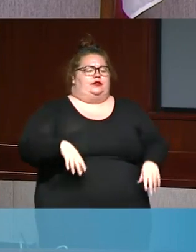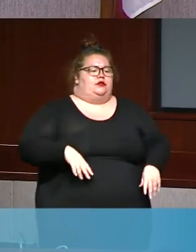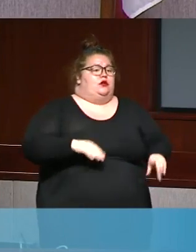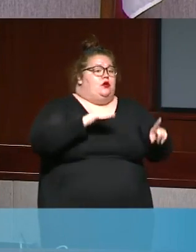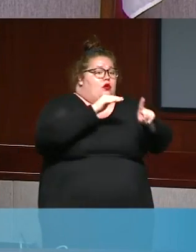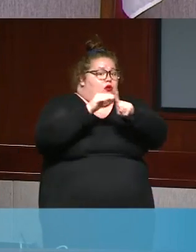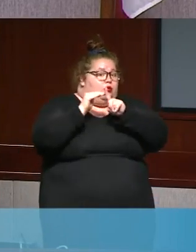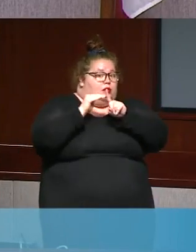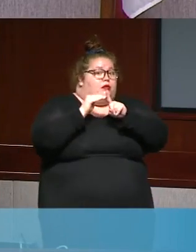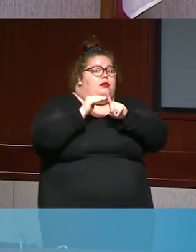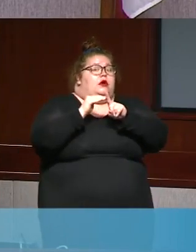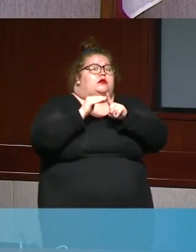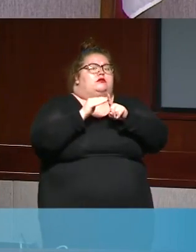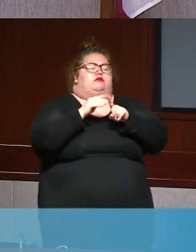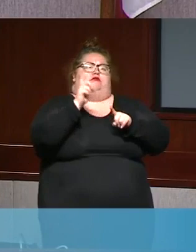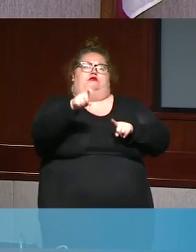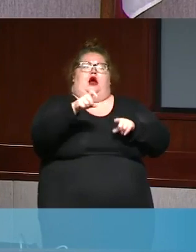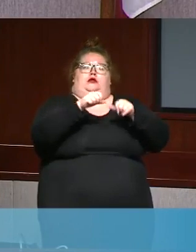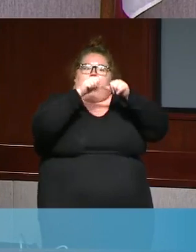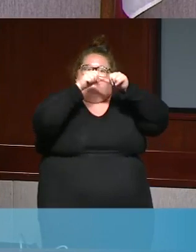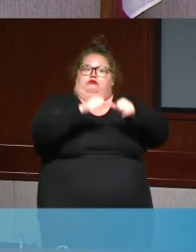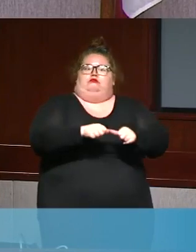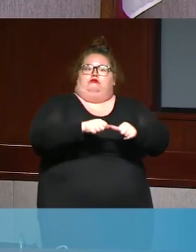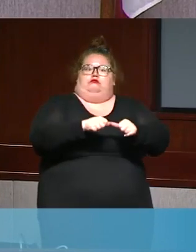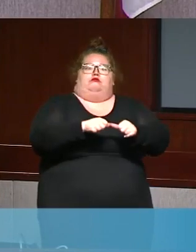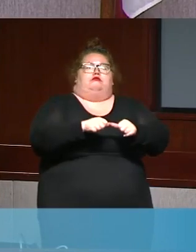must continue to